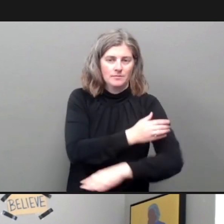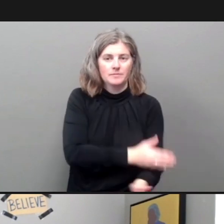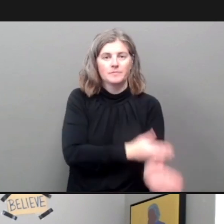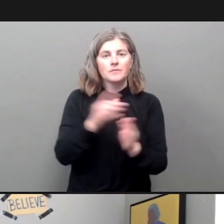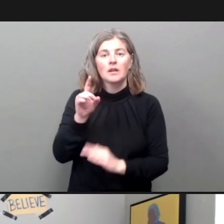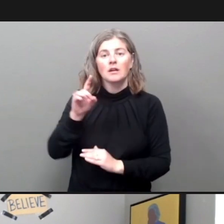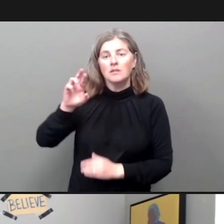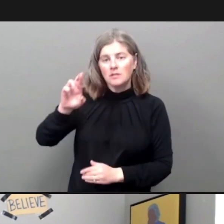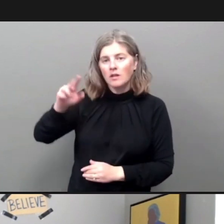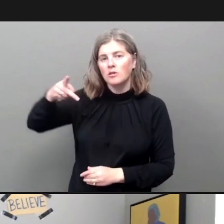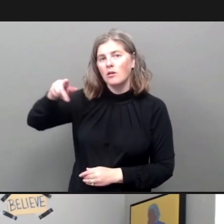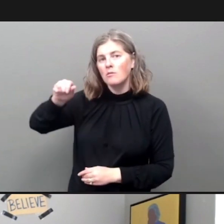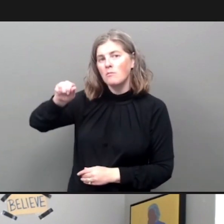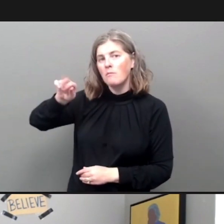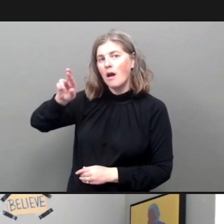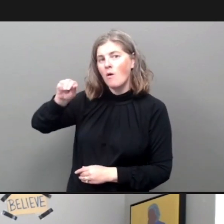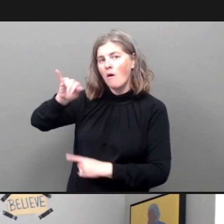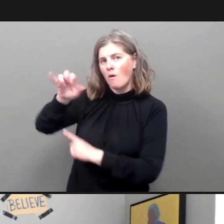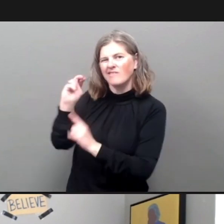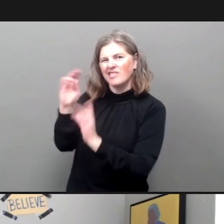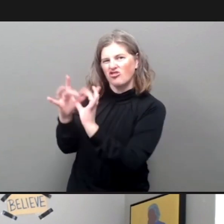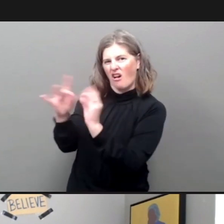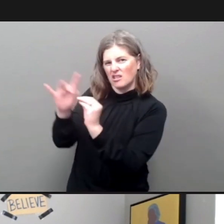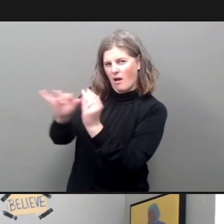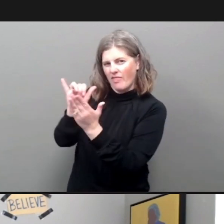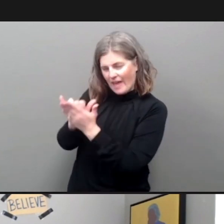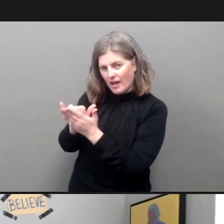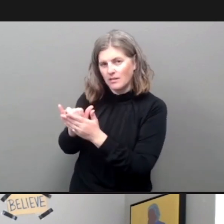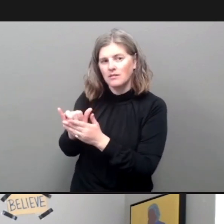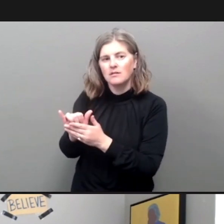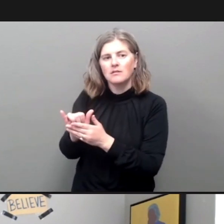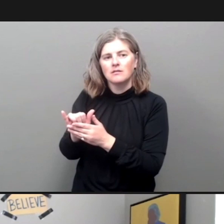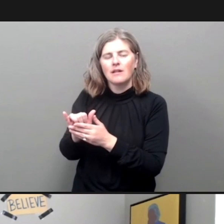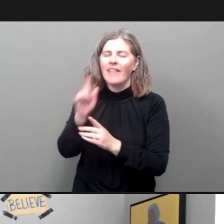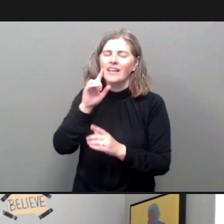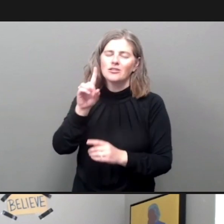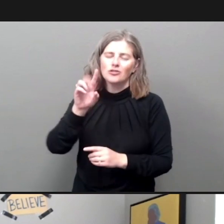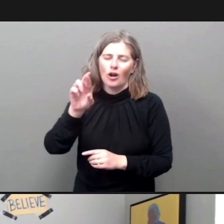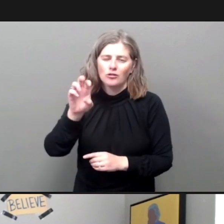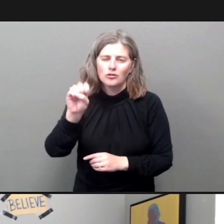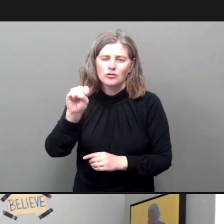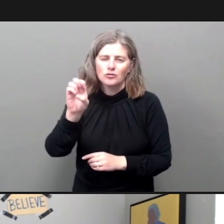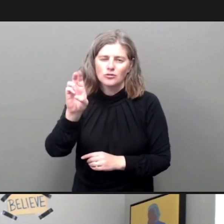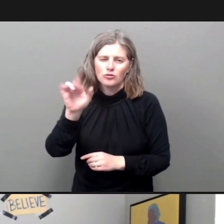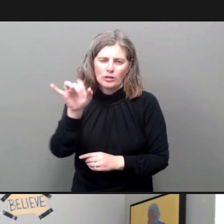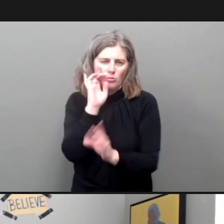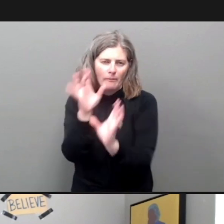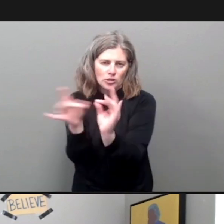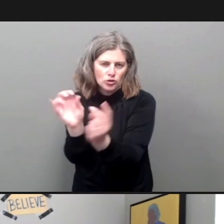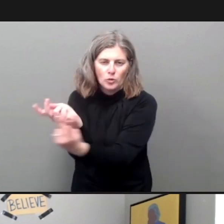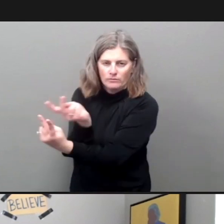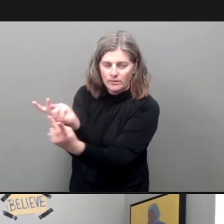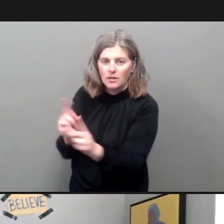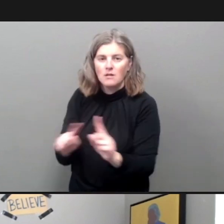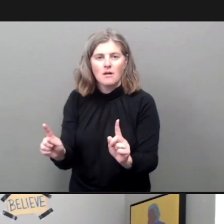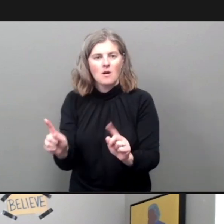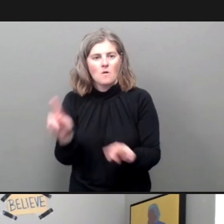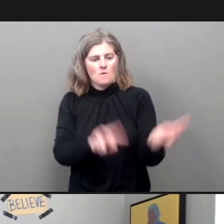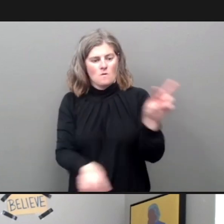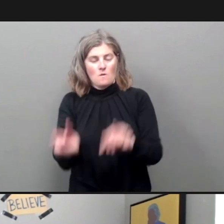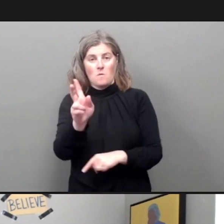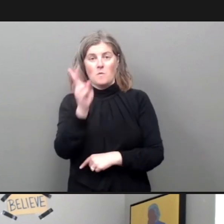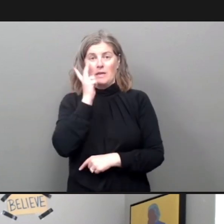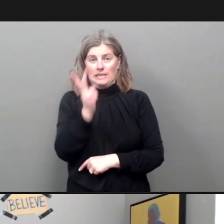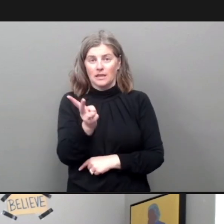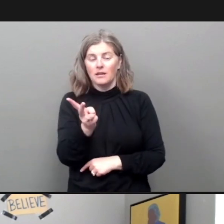has already addressed, and forgive me, I think Dr. Scrace, you also already mentioned, but that we clearly see that